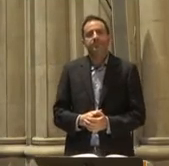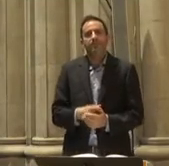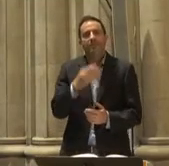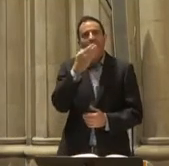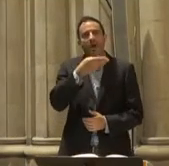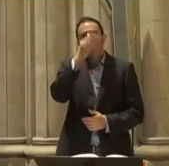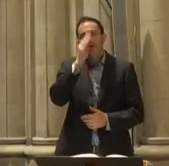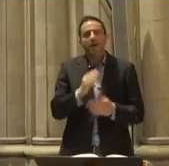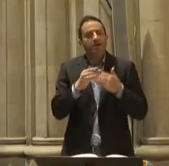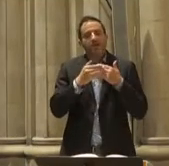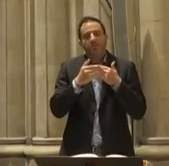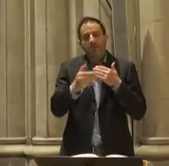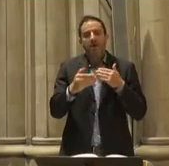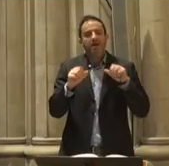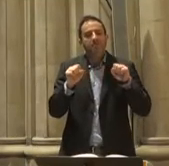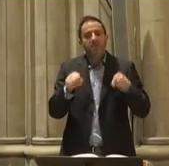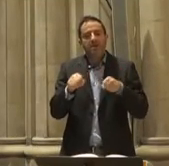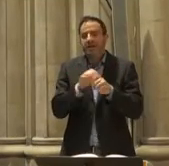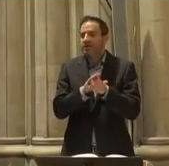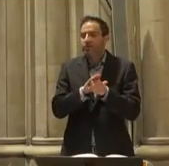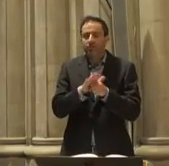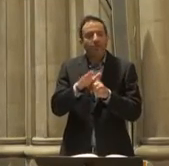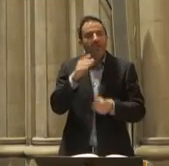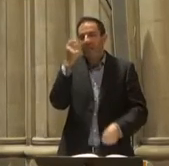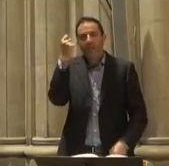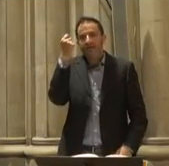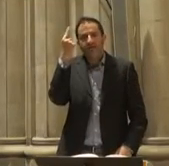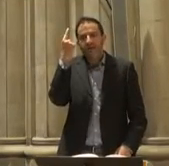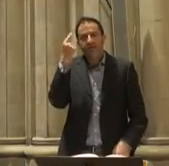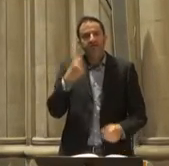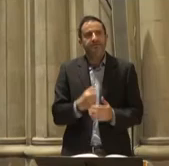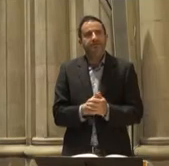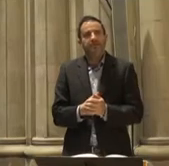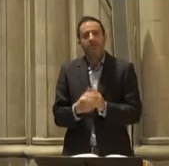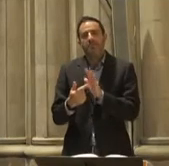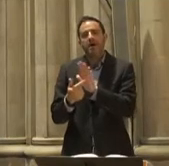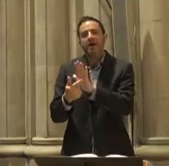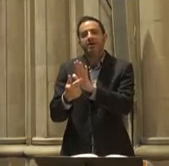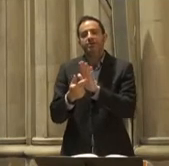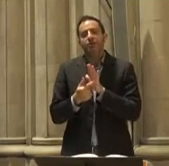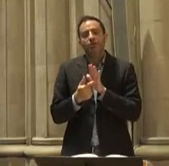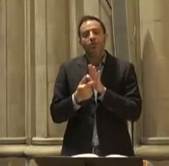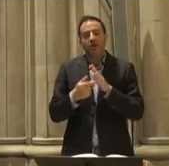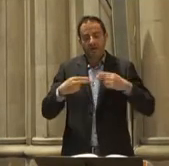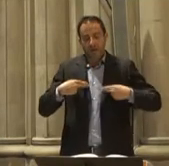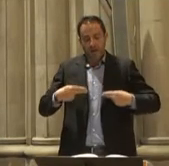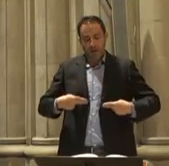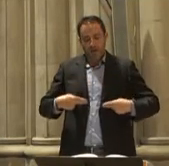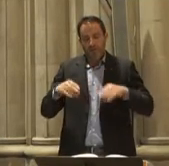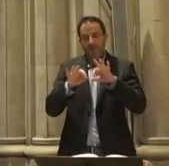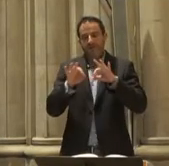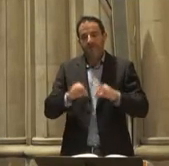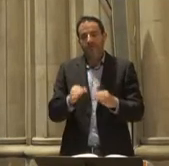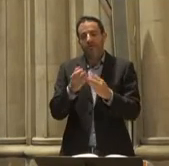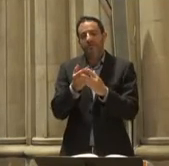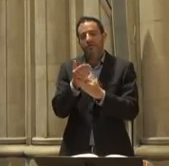God is beyond our ability to ever fully understand, and yet is revealed to us in human form in